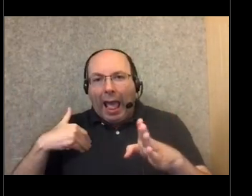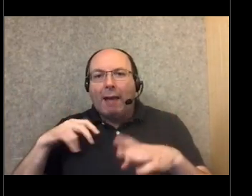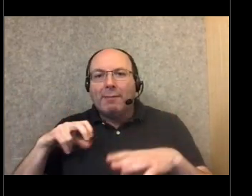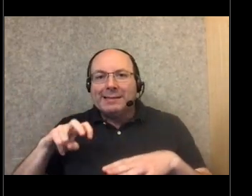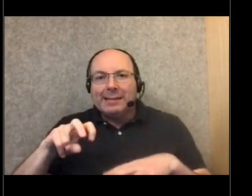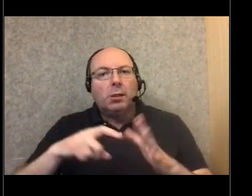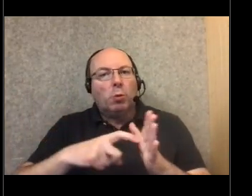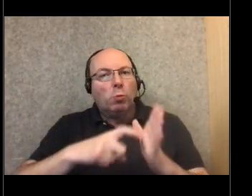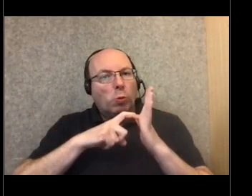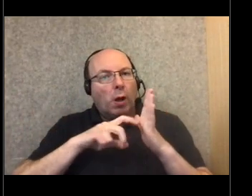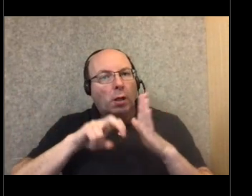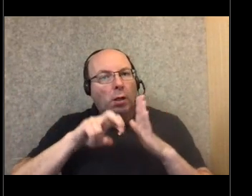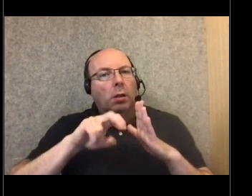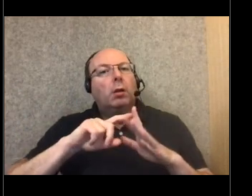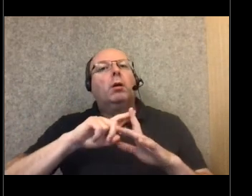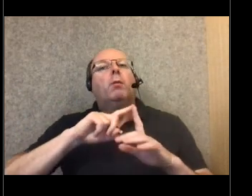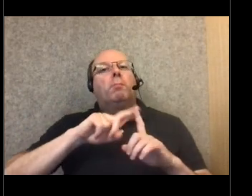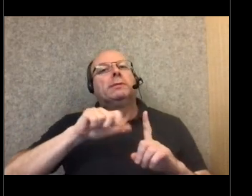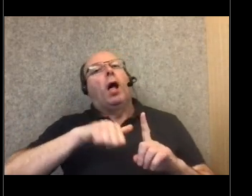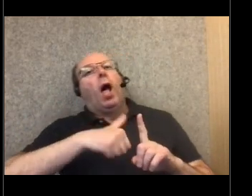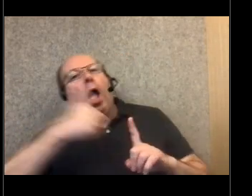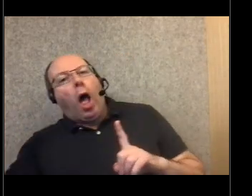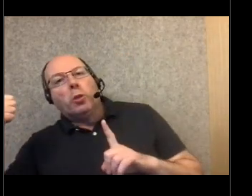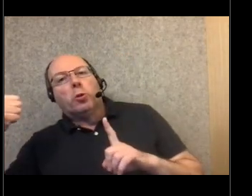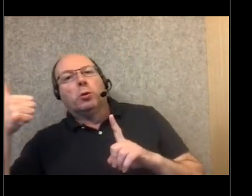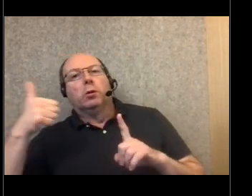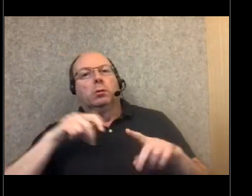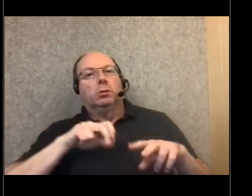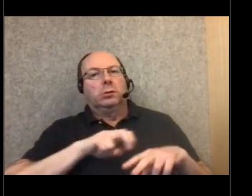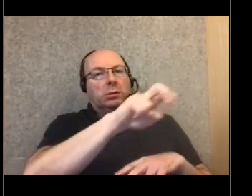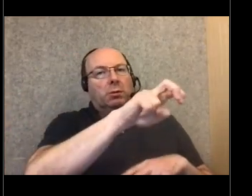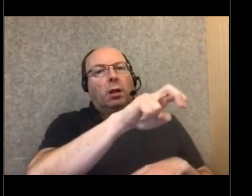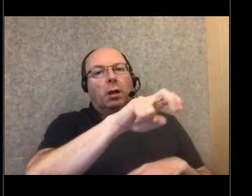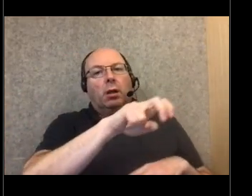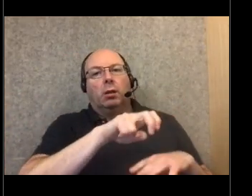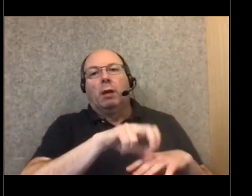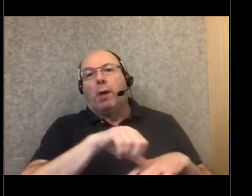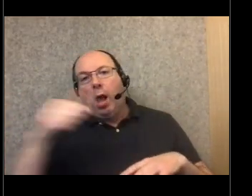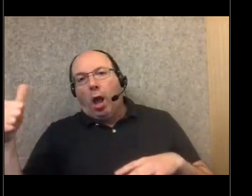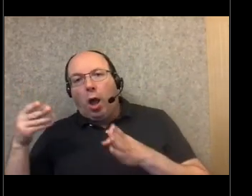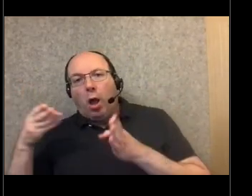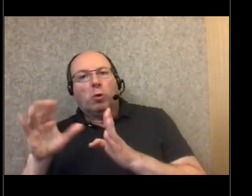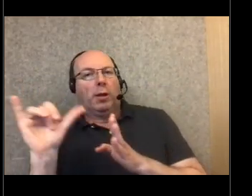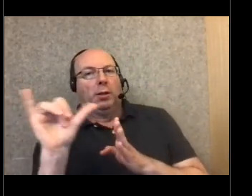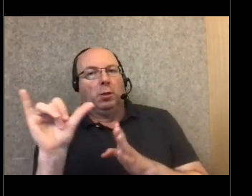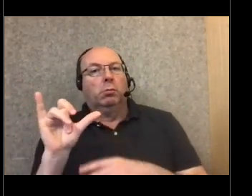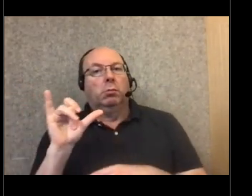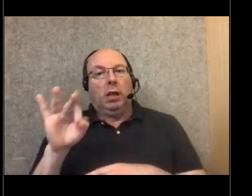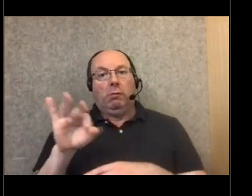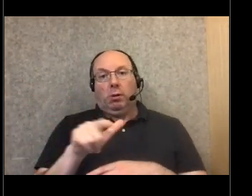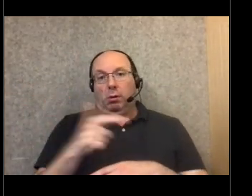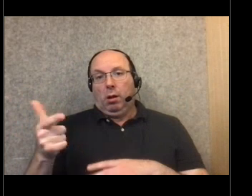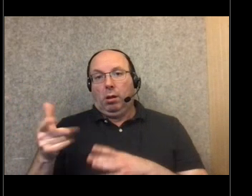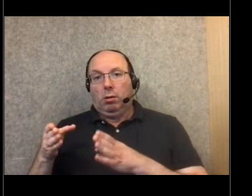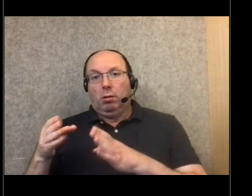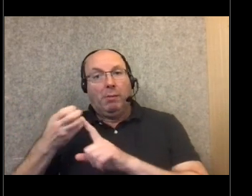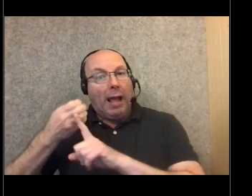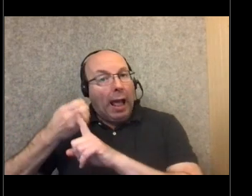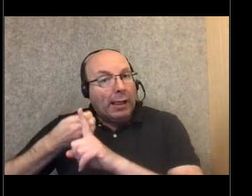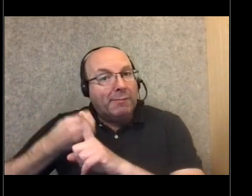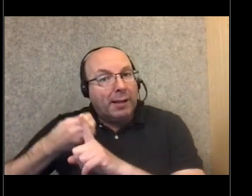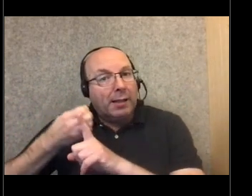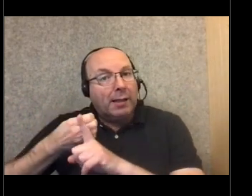an alternate way to get between levels. If the alternative way is an elevator or